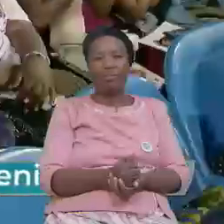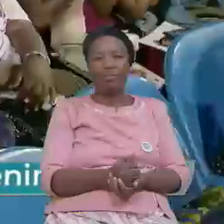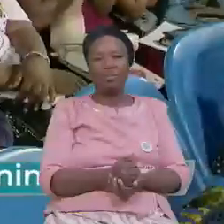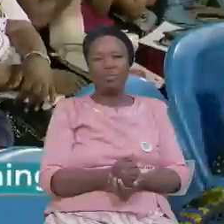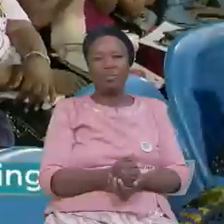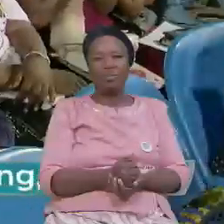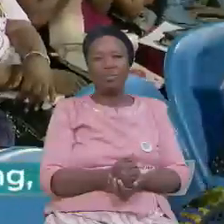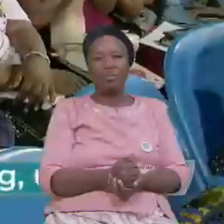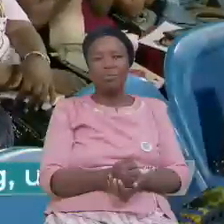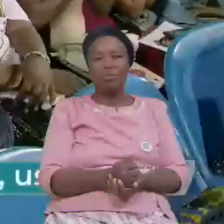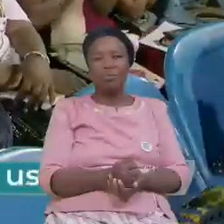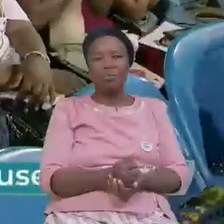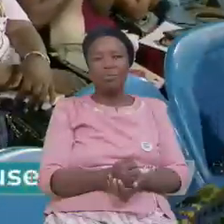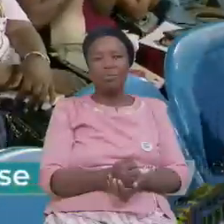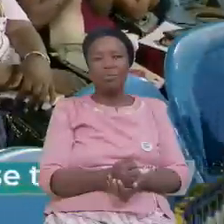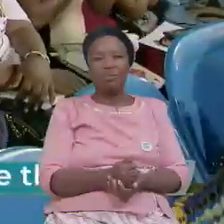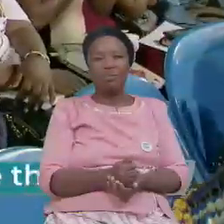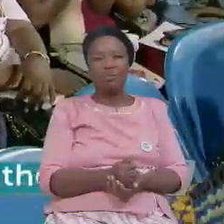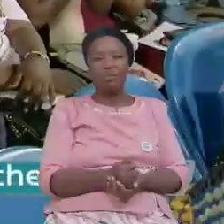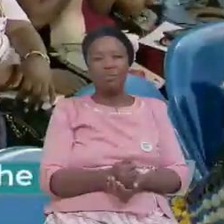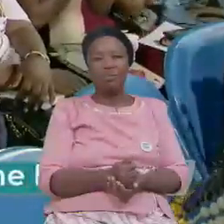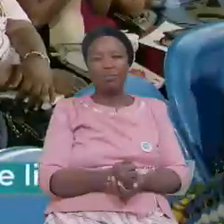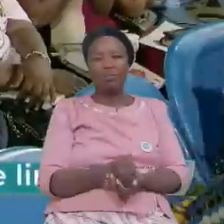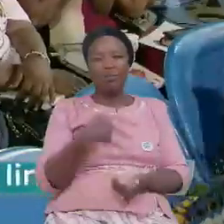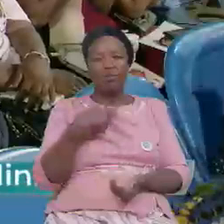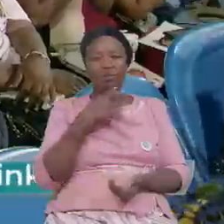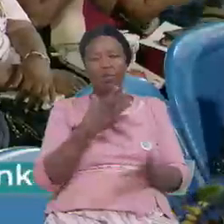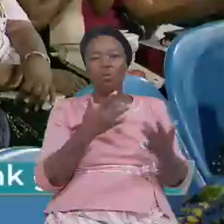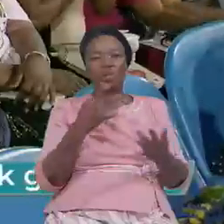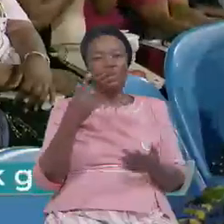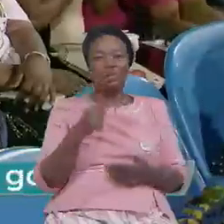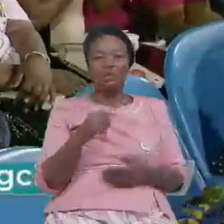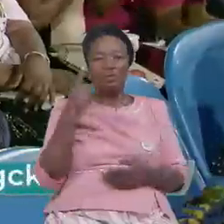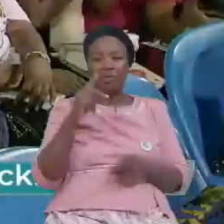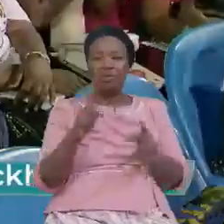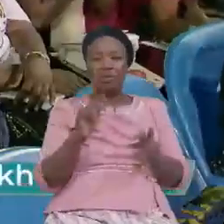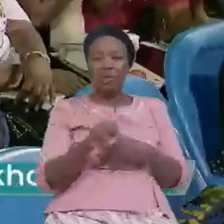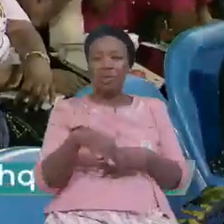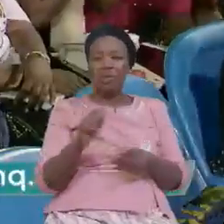We are still waiting for the center in the front and the far back.